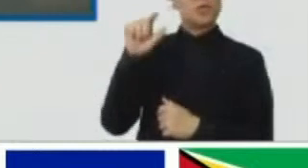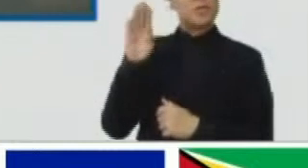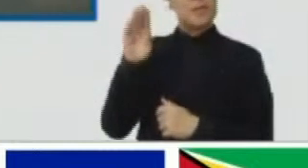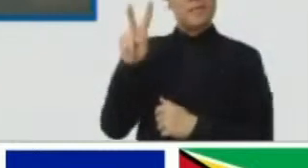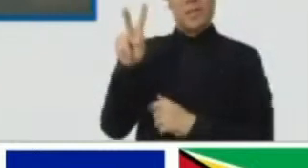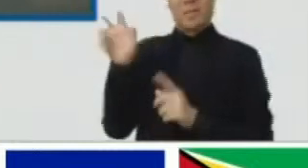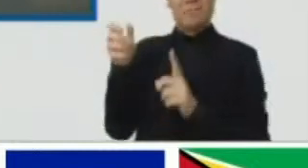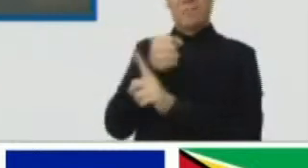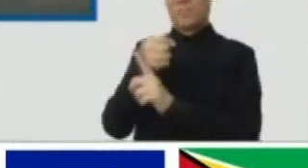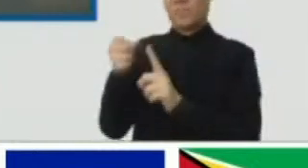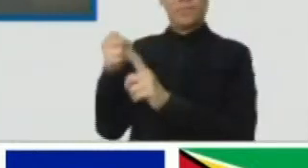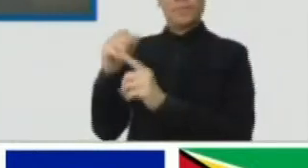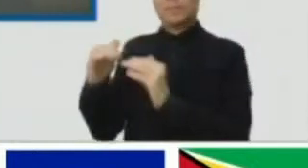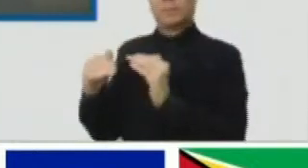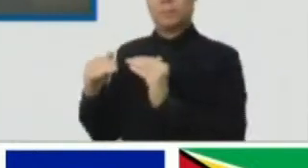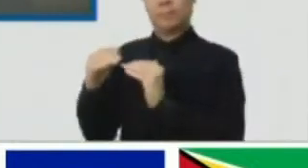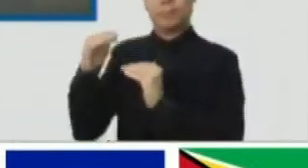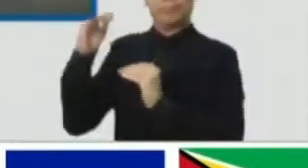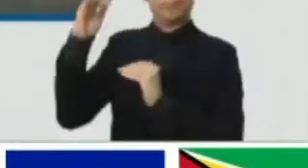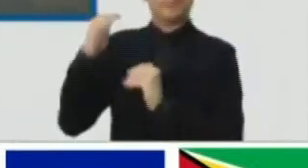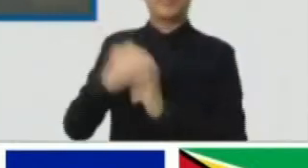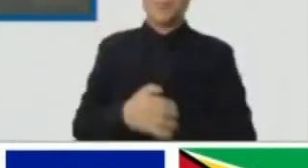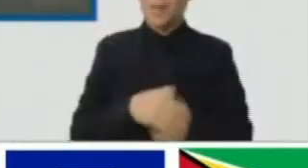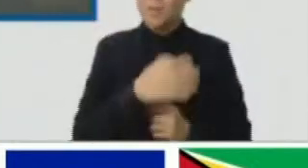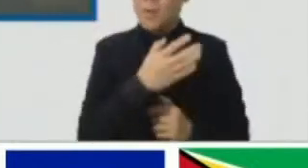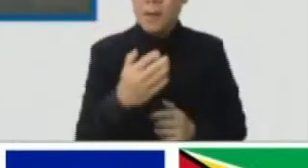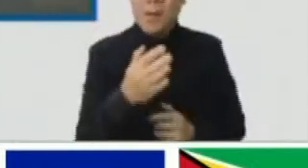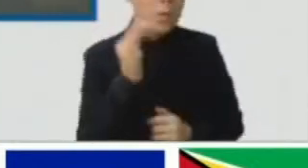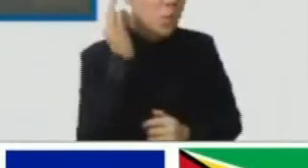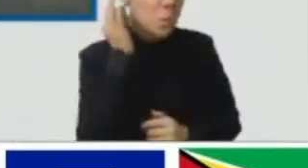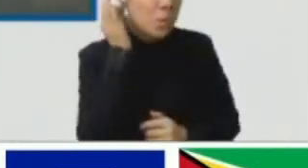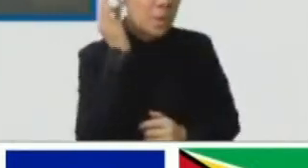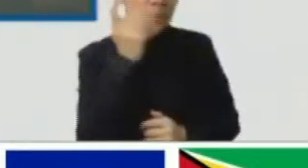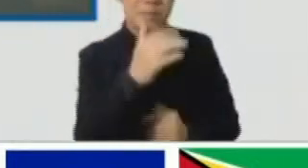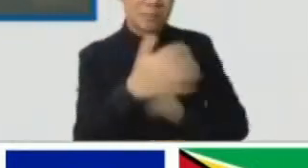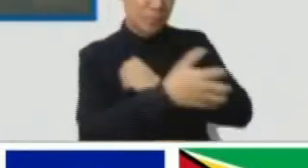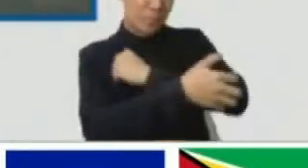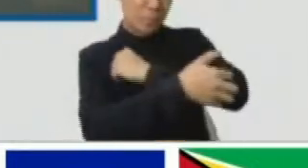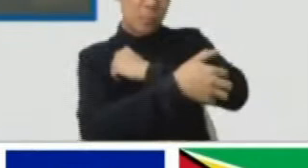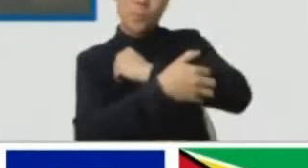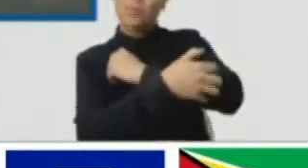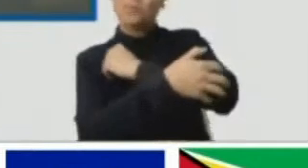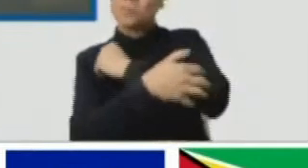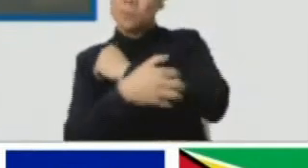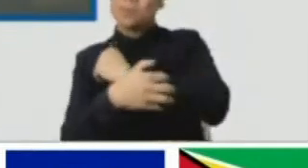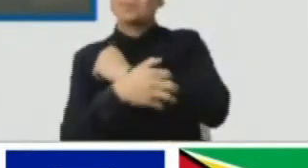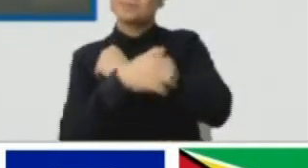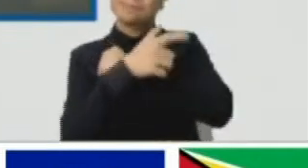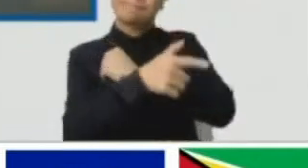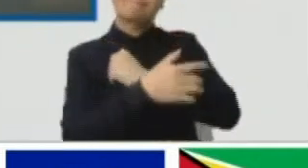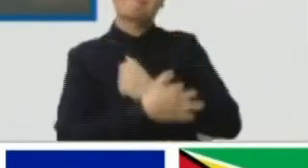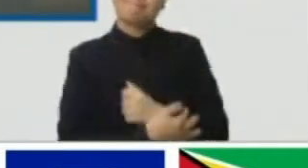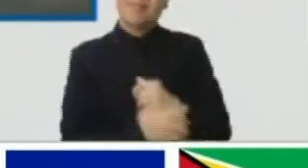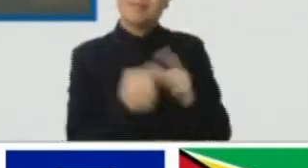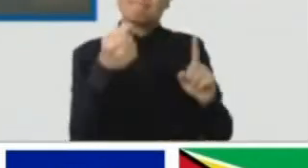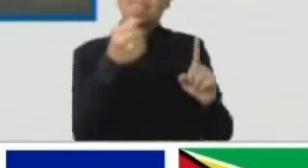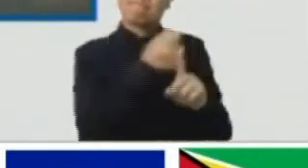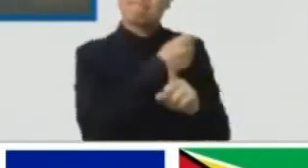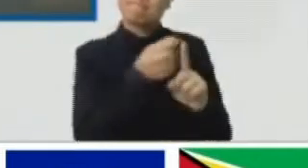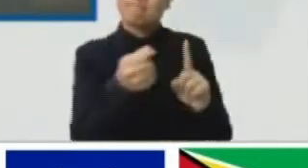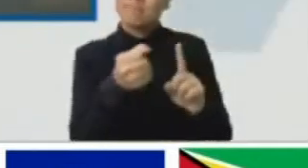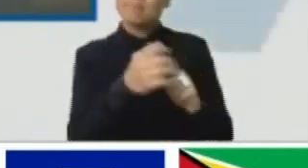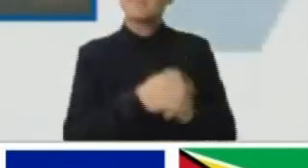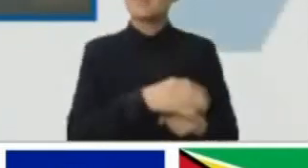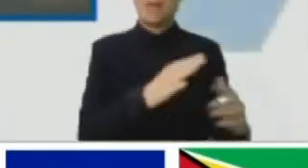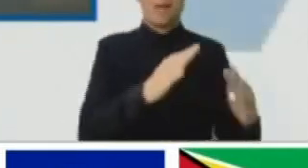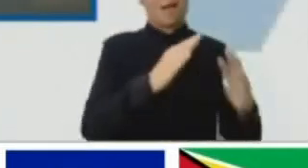societies, it is women from the lowest income households who suffer the most. those who live in the most precarious housing,